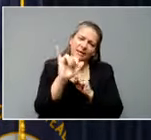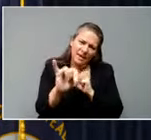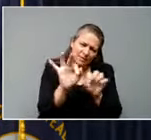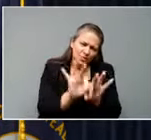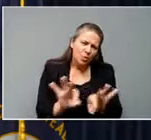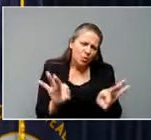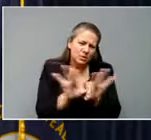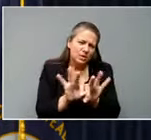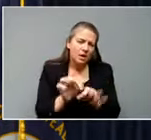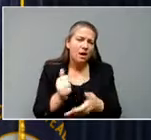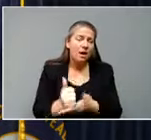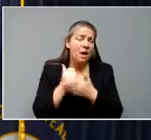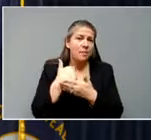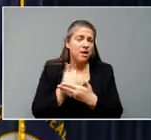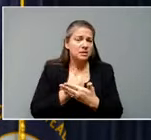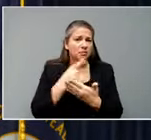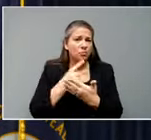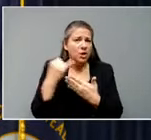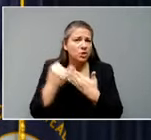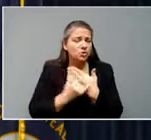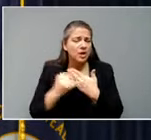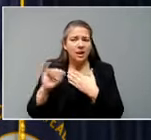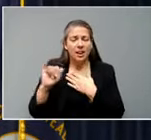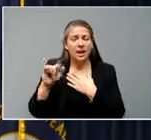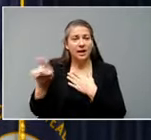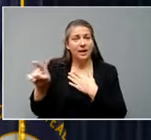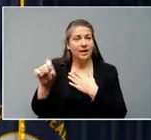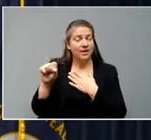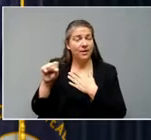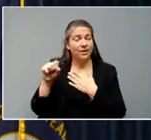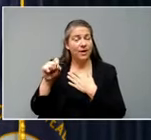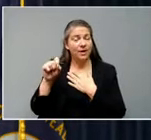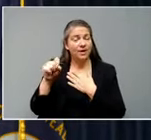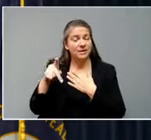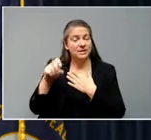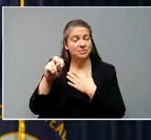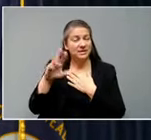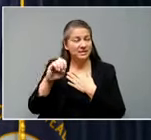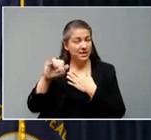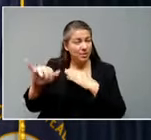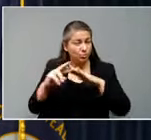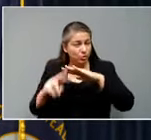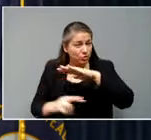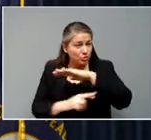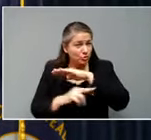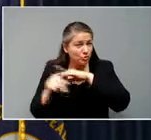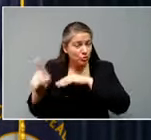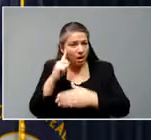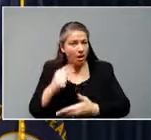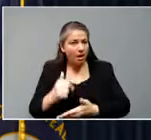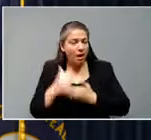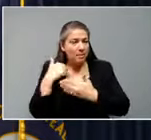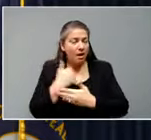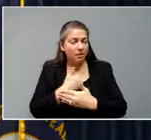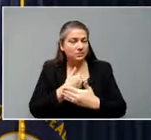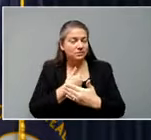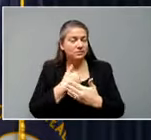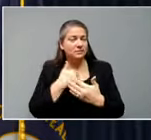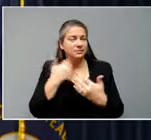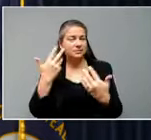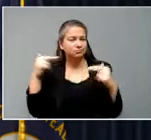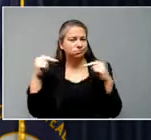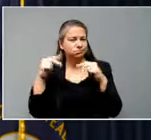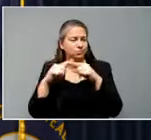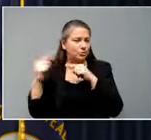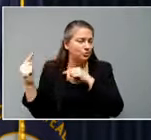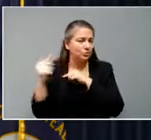major projects like the Brent Spence Bridge, and I hope it helps us speed up four-laning the Mountain Parkway all the way to Prestonsburg